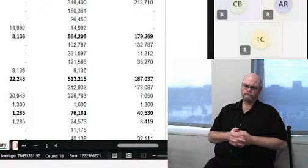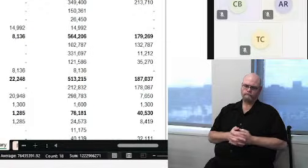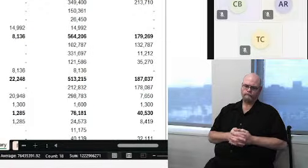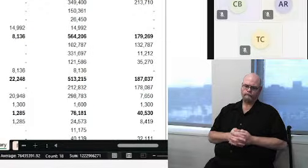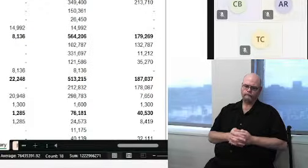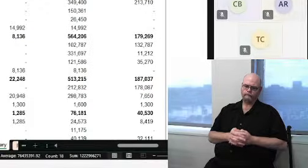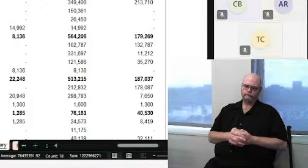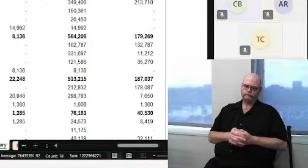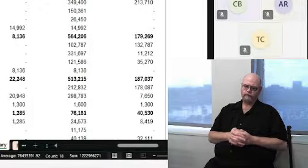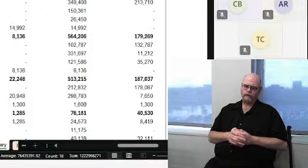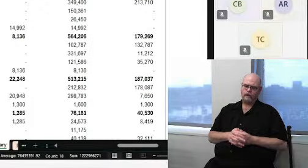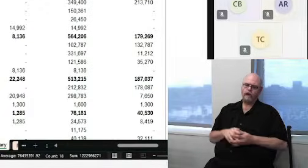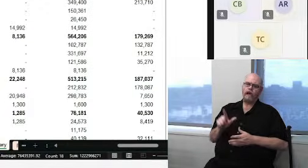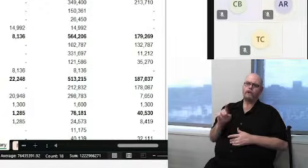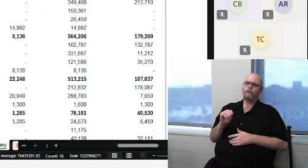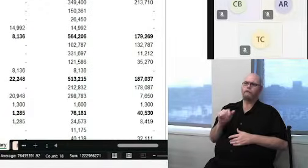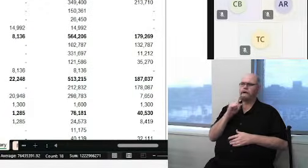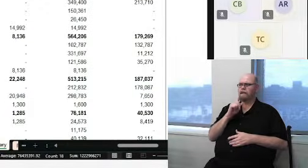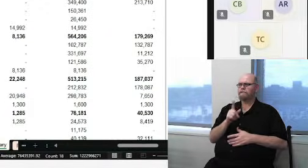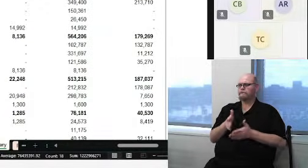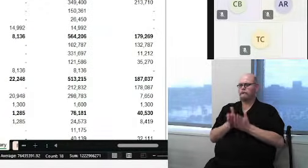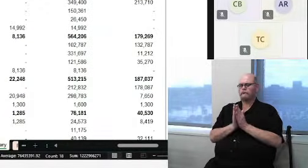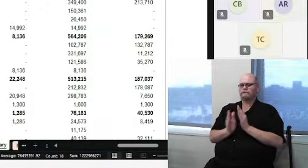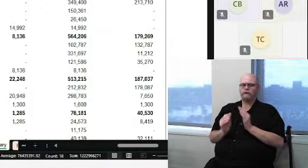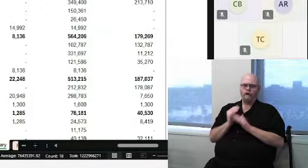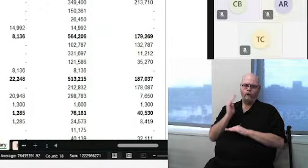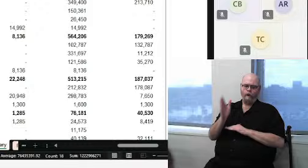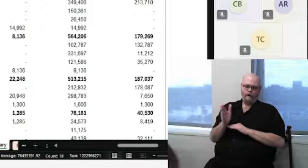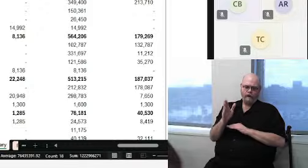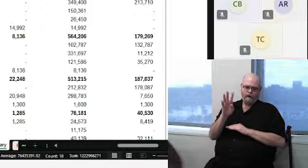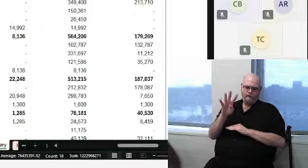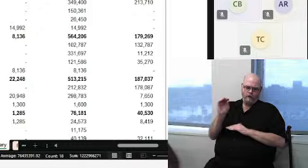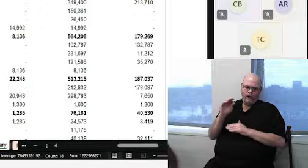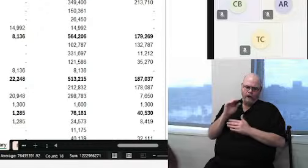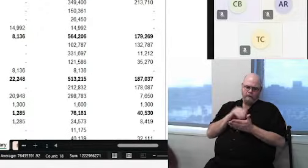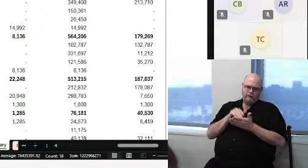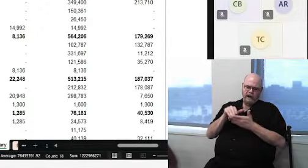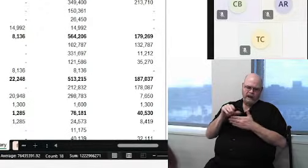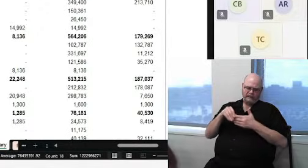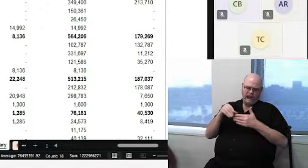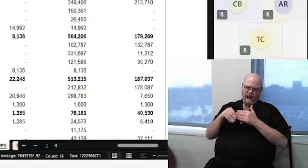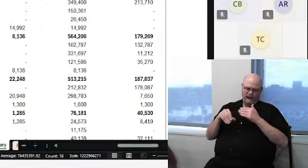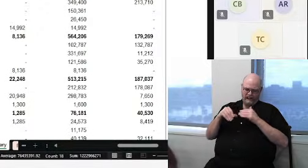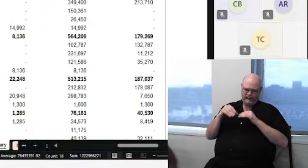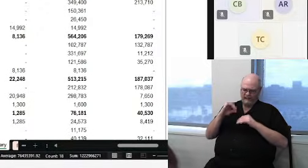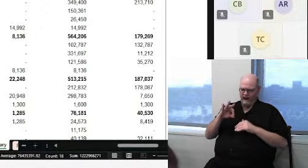And summing those up, LUMA is requesting over $40 million worth of